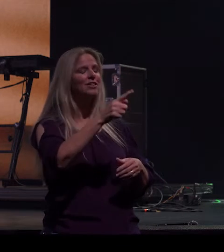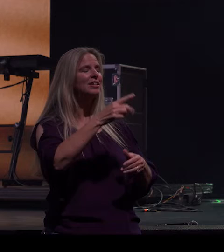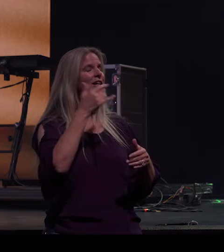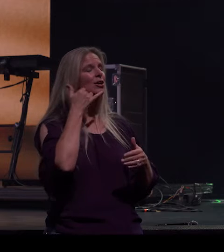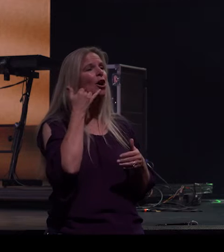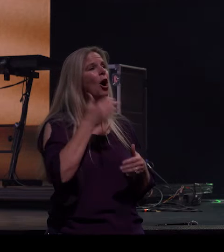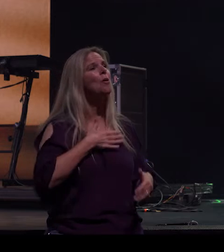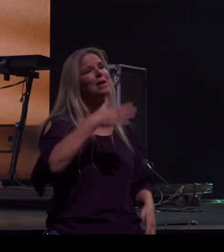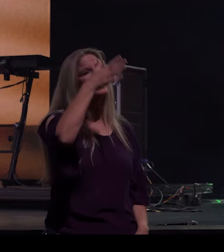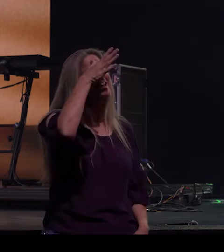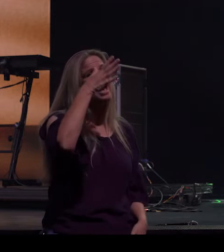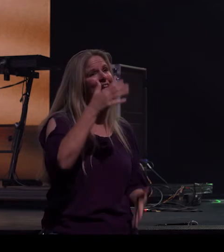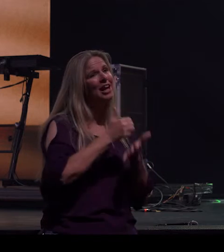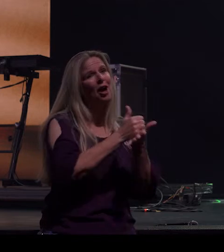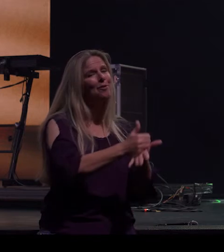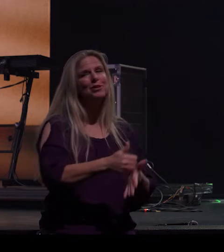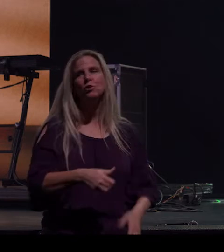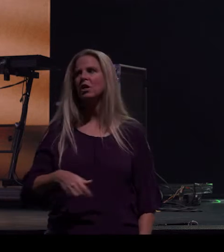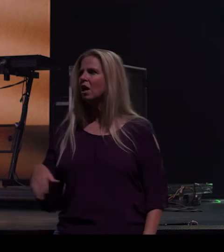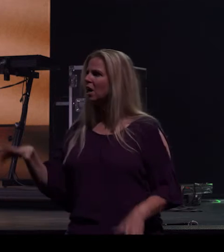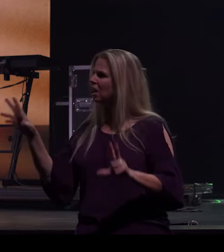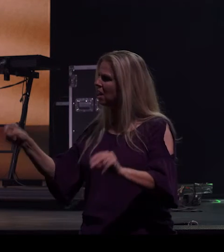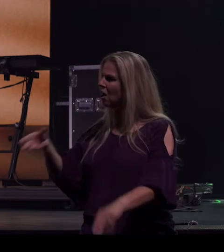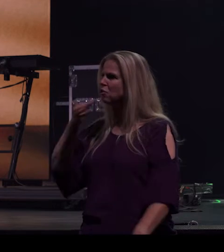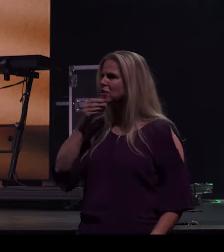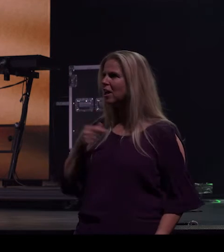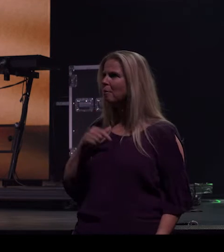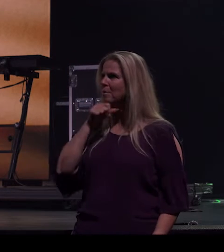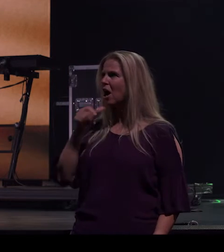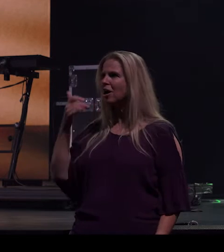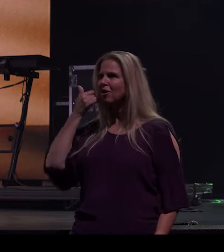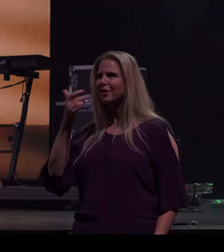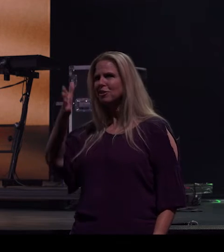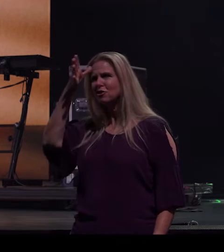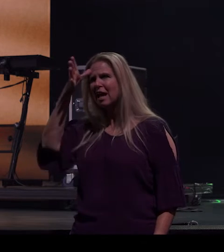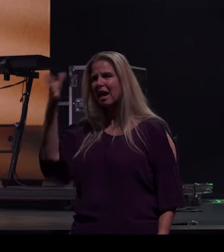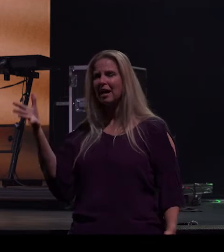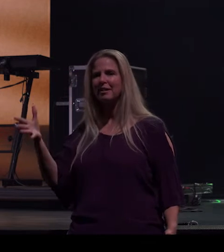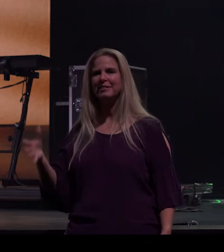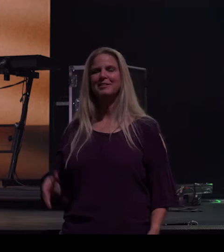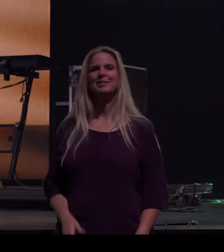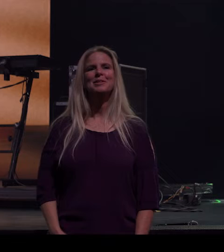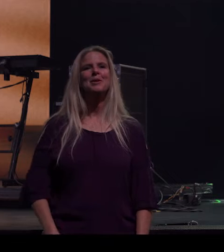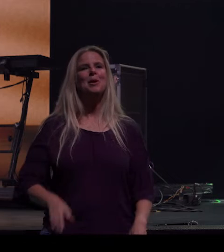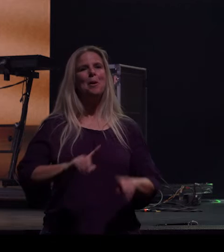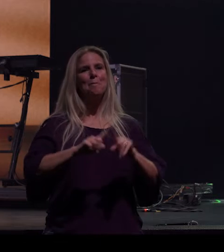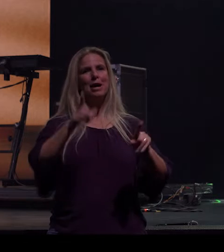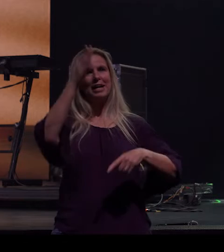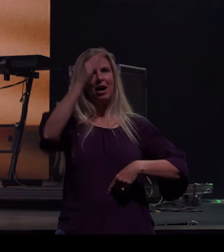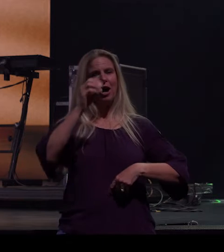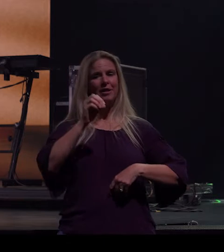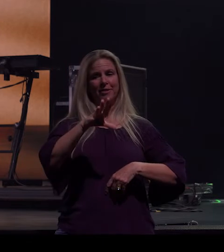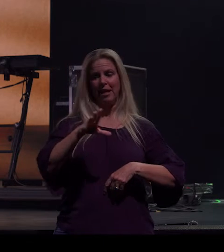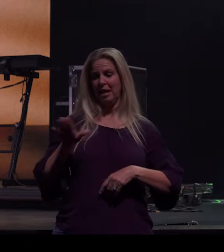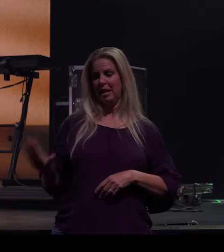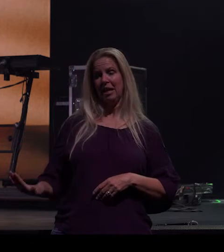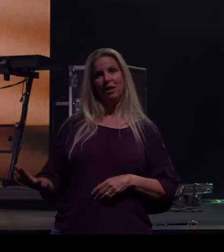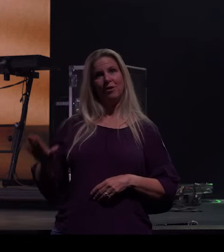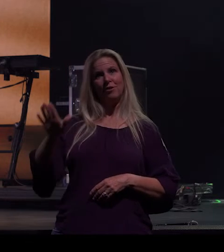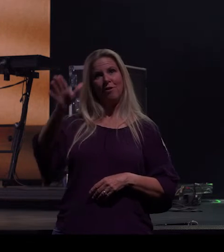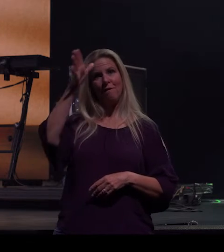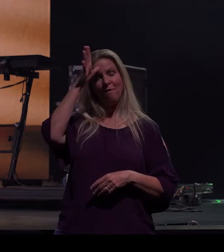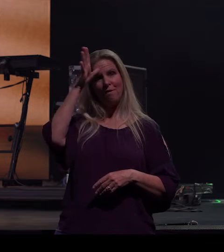I'm not calling your dad." Right? And God sends Moses' father-in-law to teach him, which